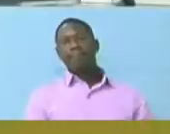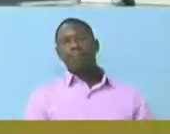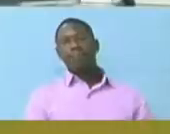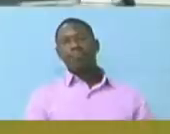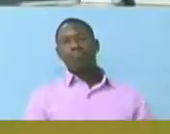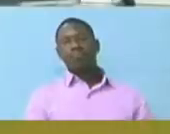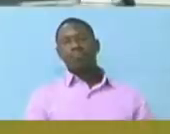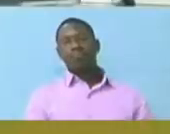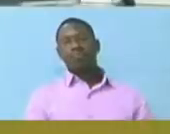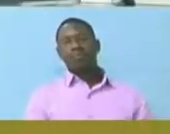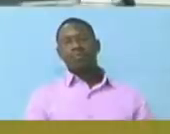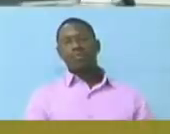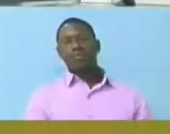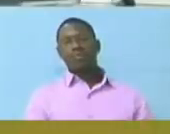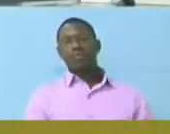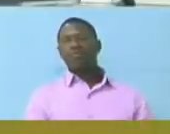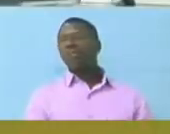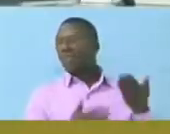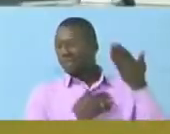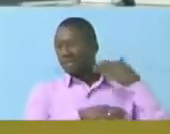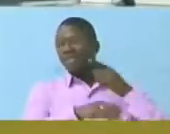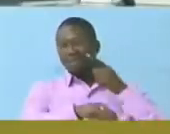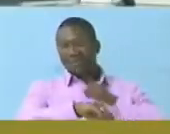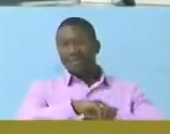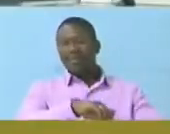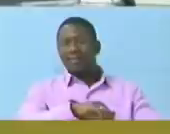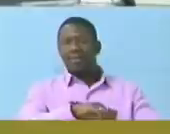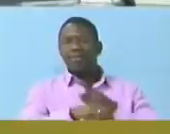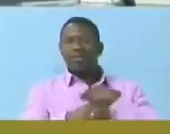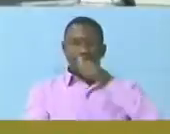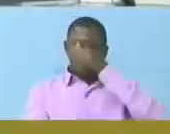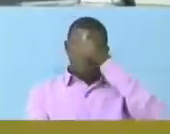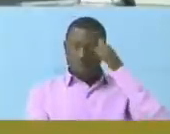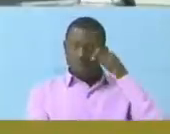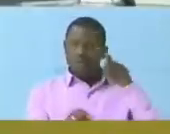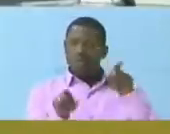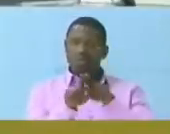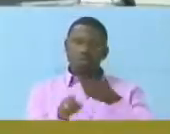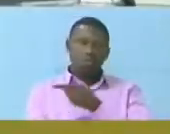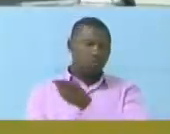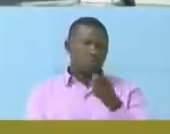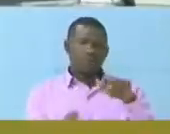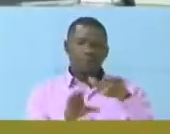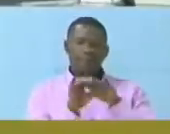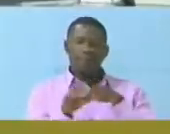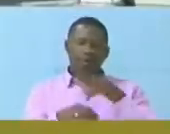So during this period, you worked with those members of the support